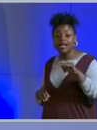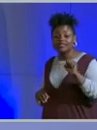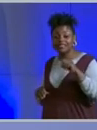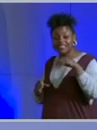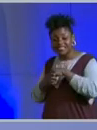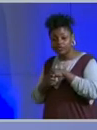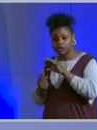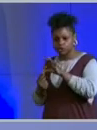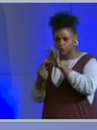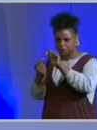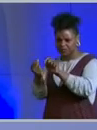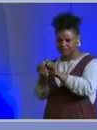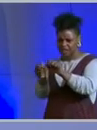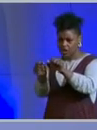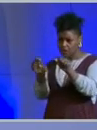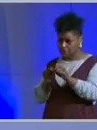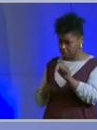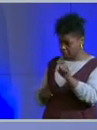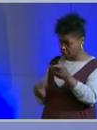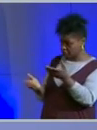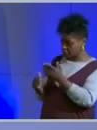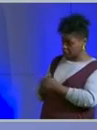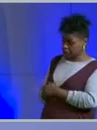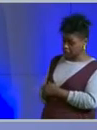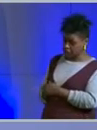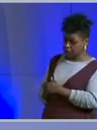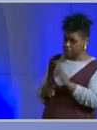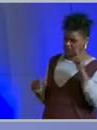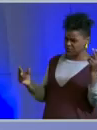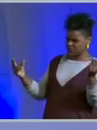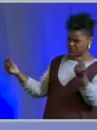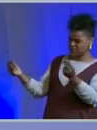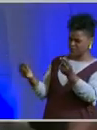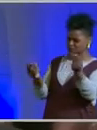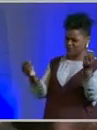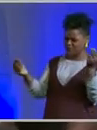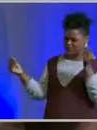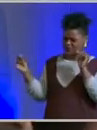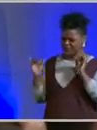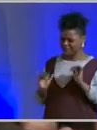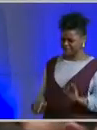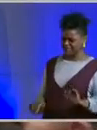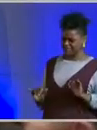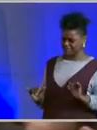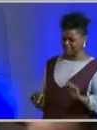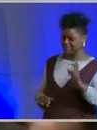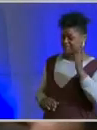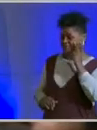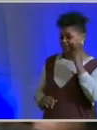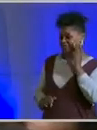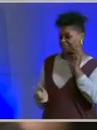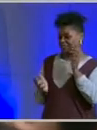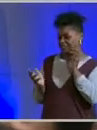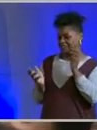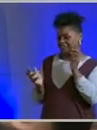corridors? Because these are the questions. You see, Chuck, what we have to deal with?